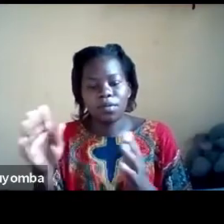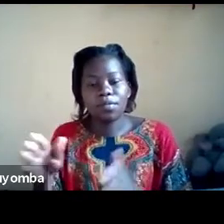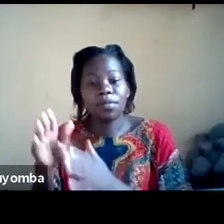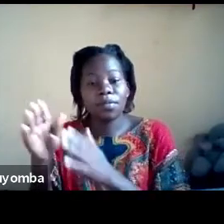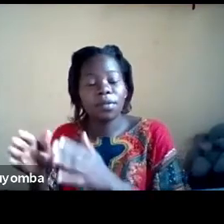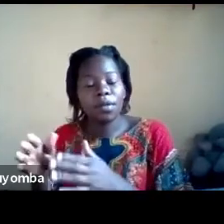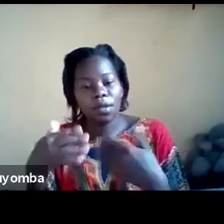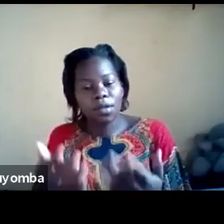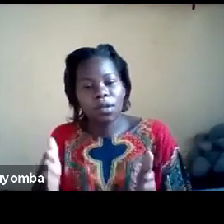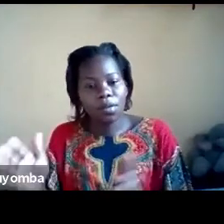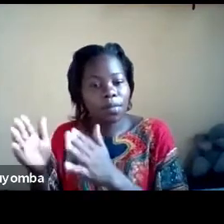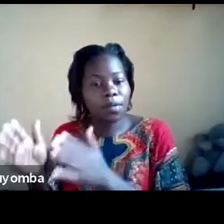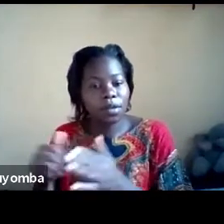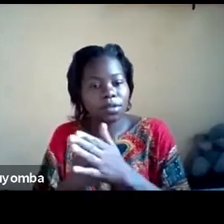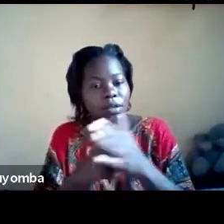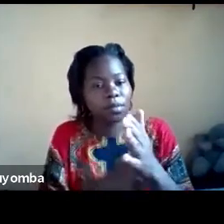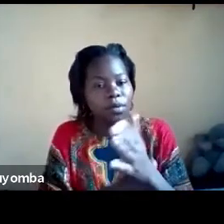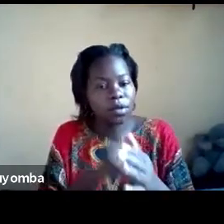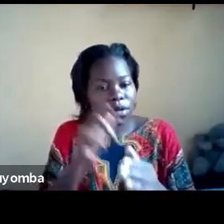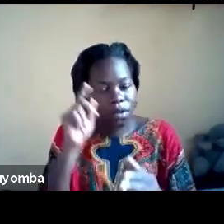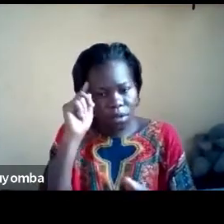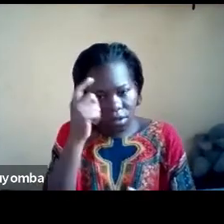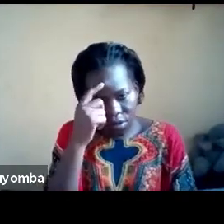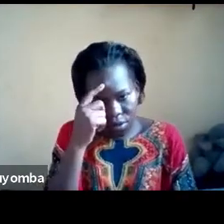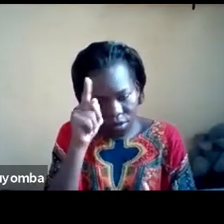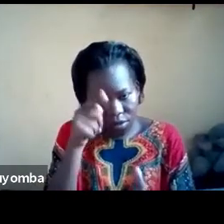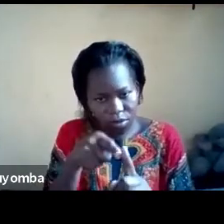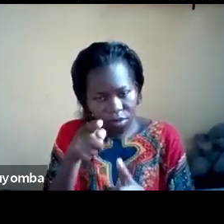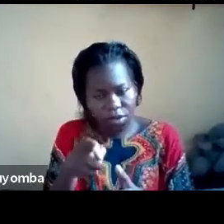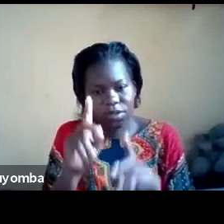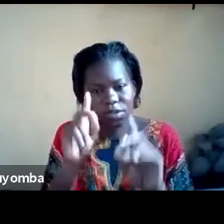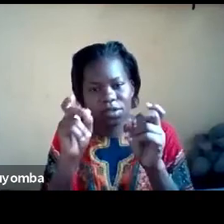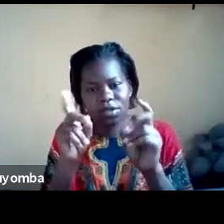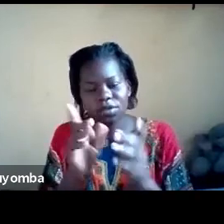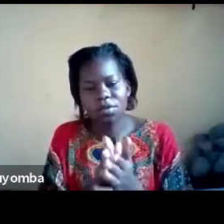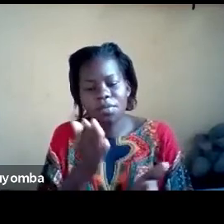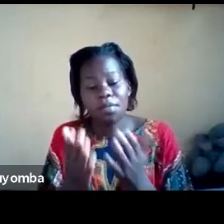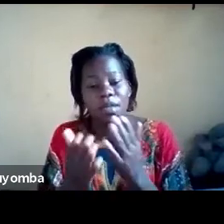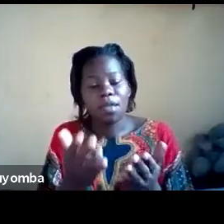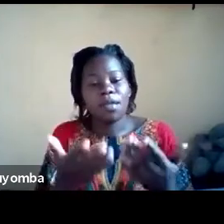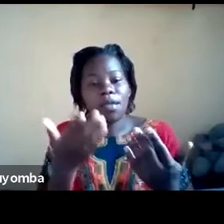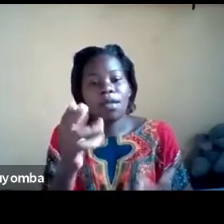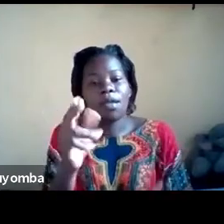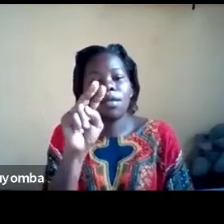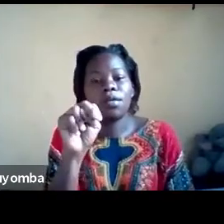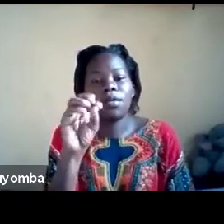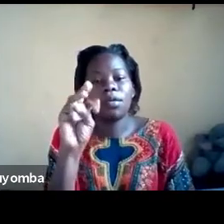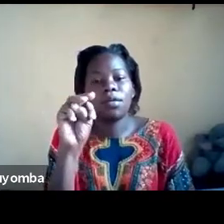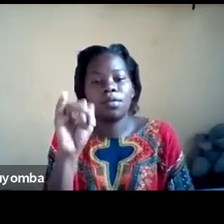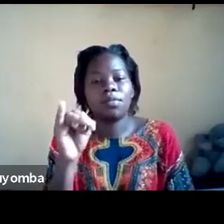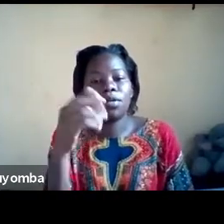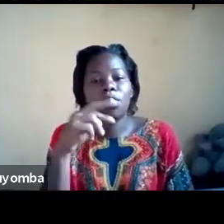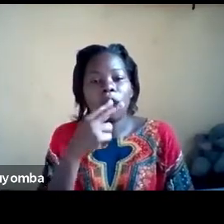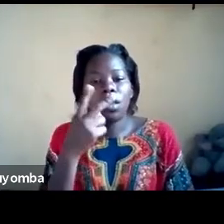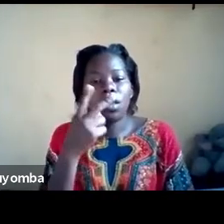to play in supporting the government to this cause? Maybe I'll leave Naomi to respond to that one. I think you've already answered this, if